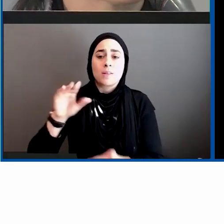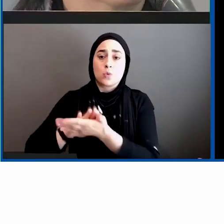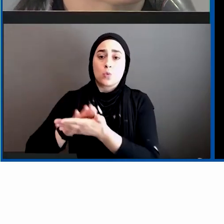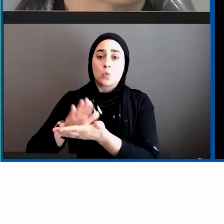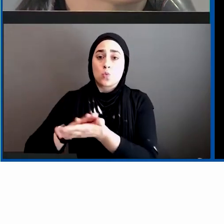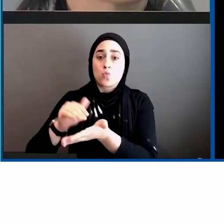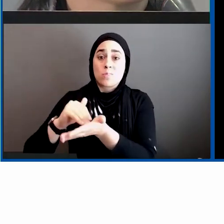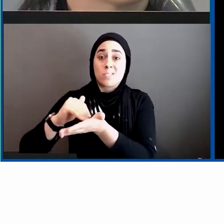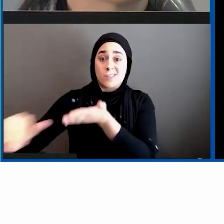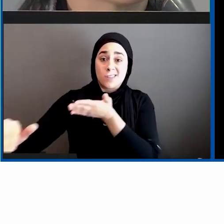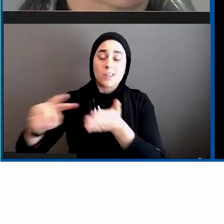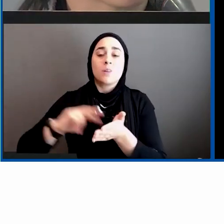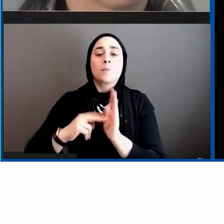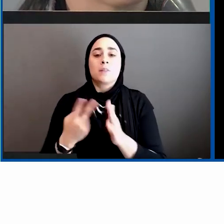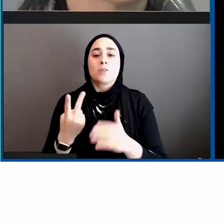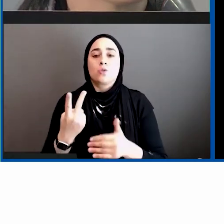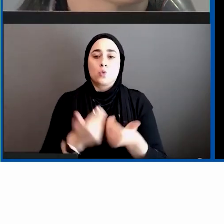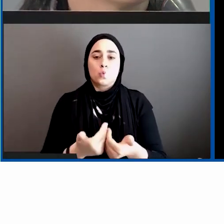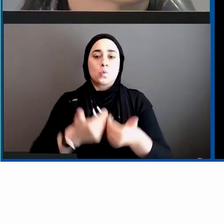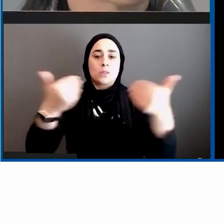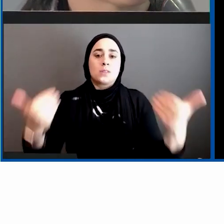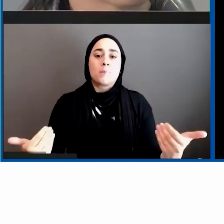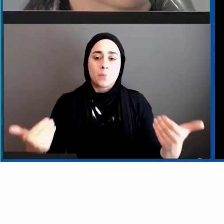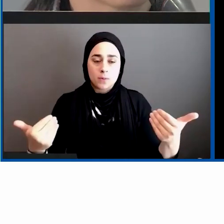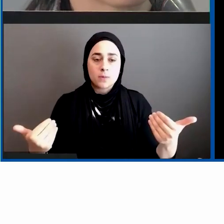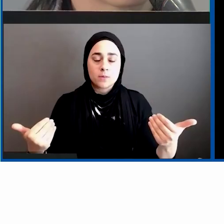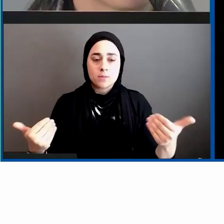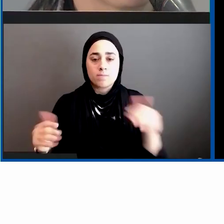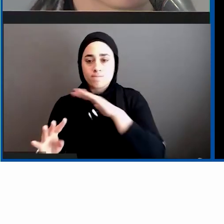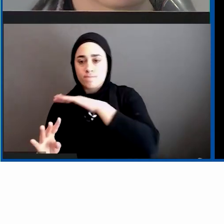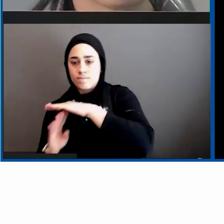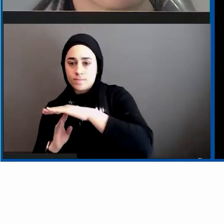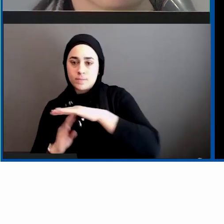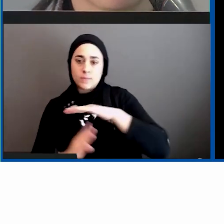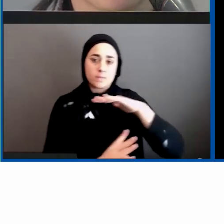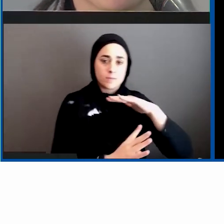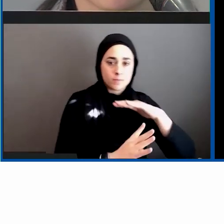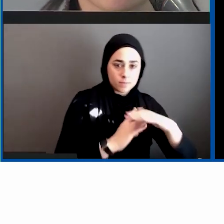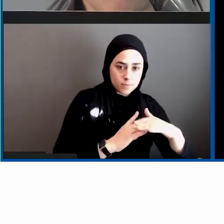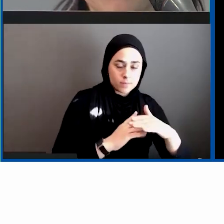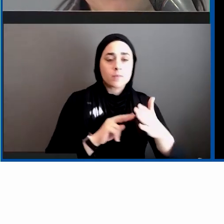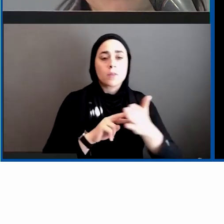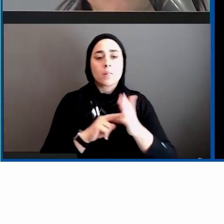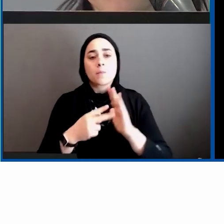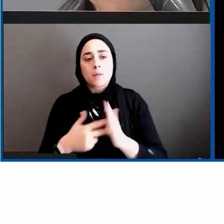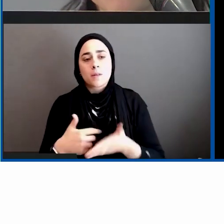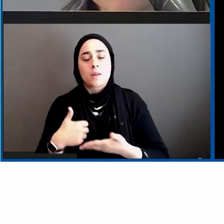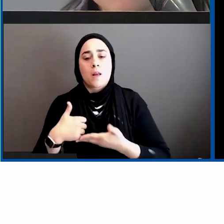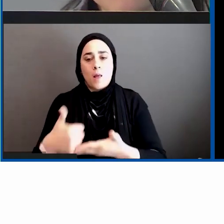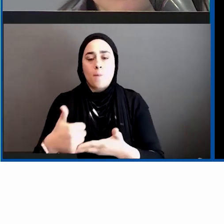have 2 separate intakes opened to show that we're helping them on more than one thing.